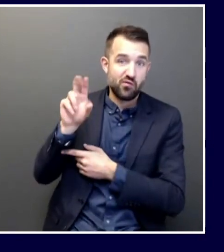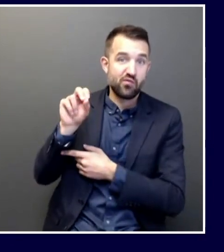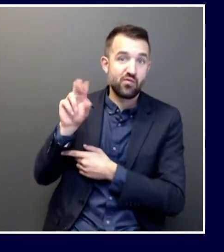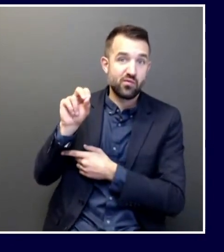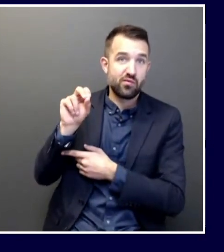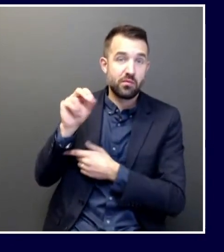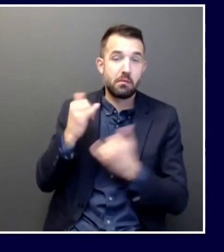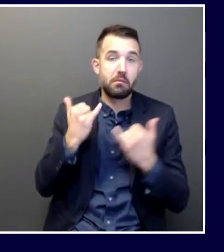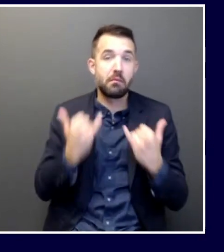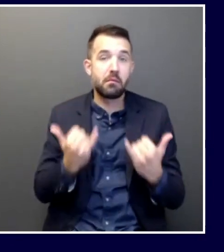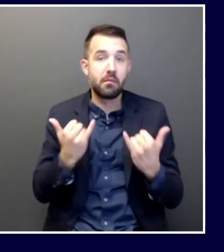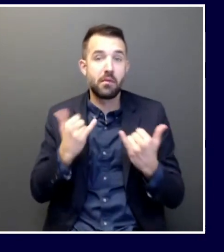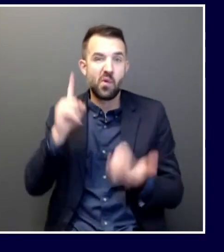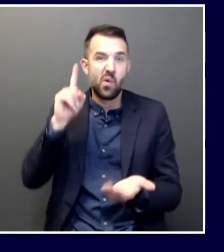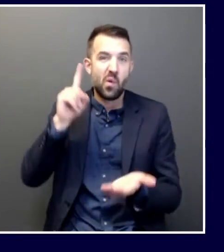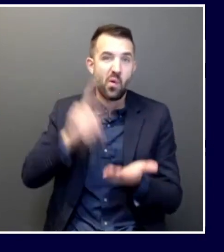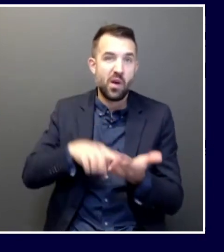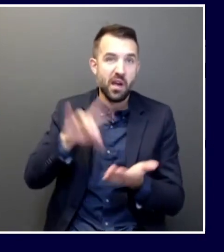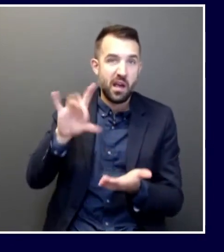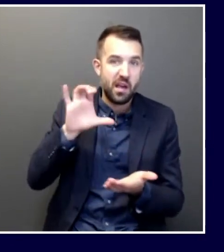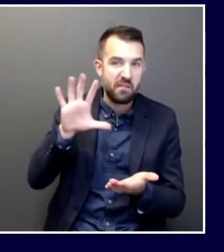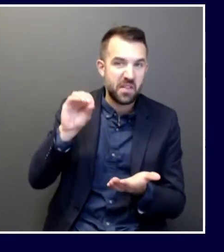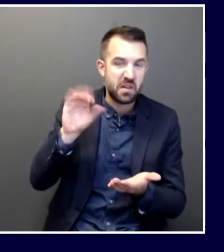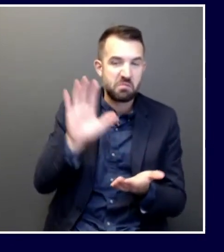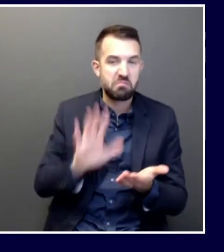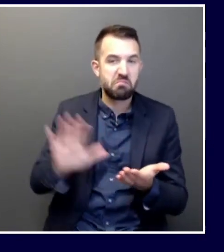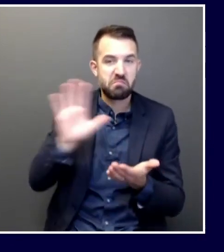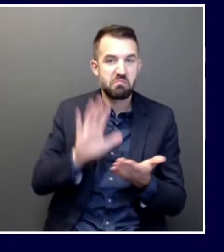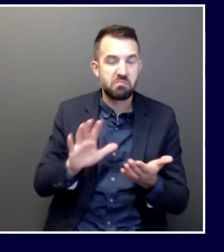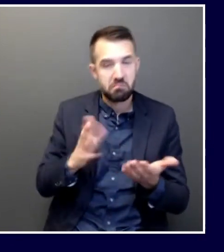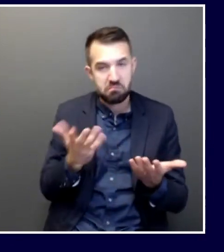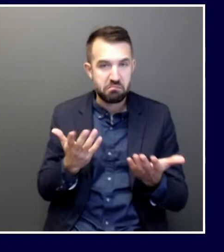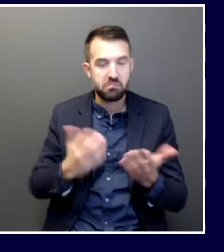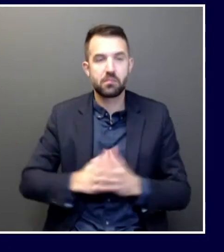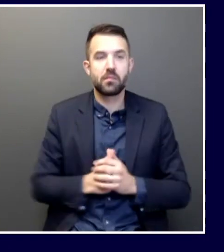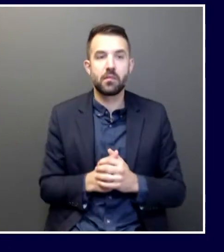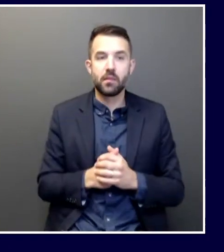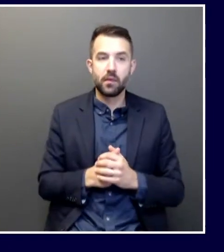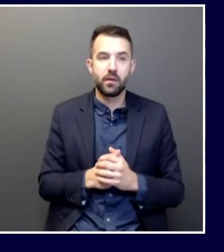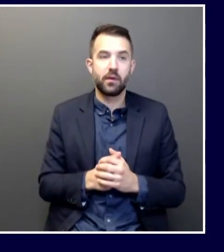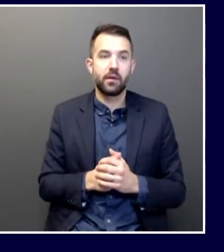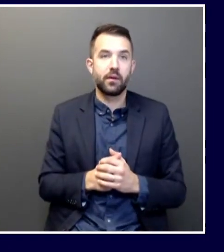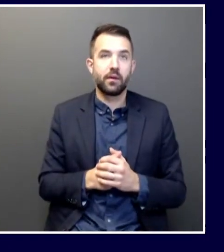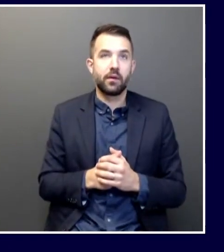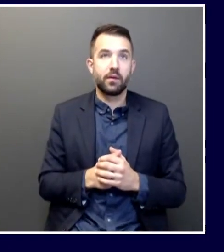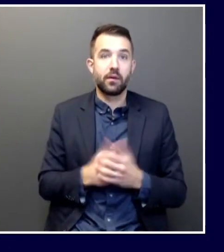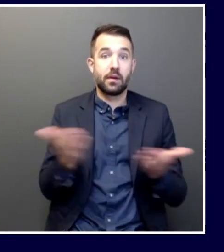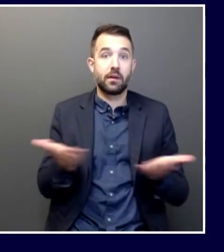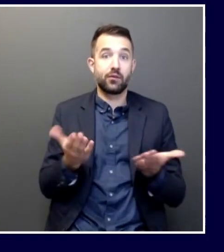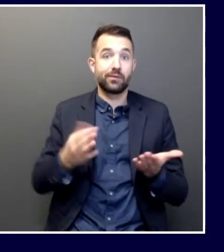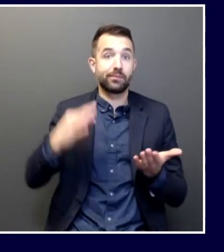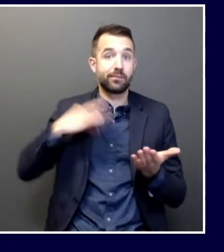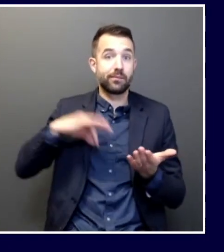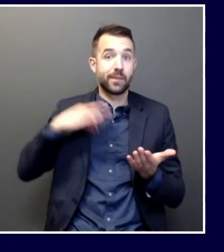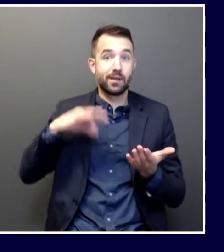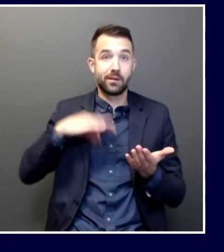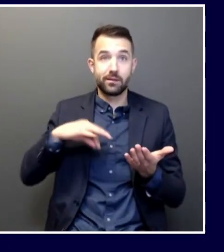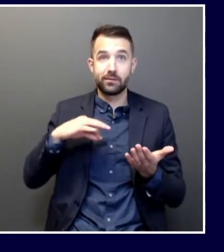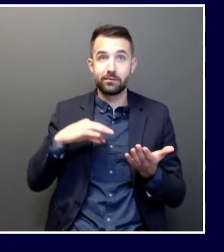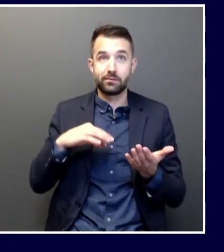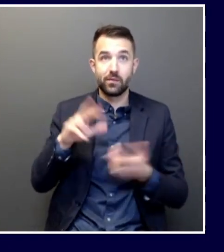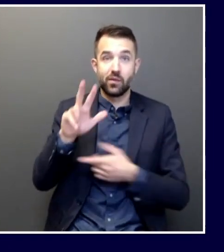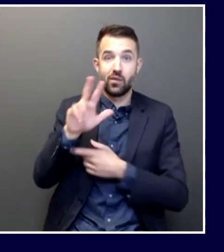1,850. Right now in the state, about 35% of all vaccines administered on a